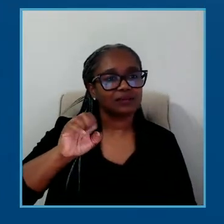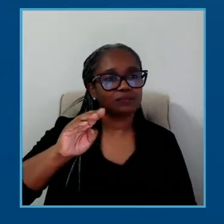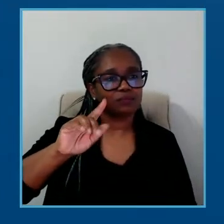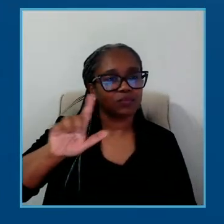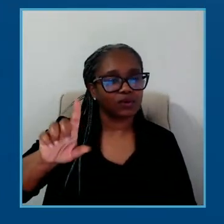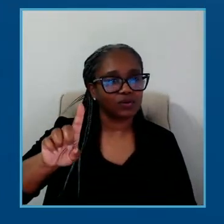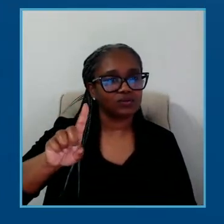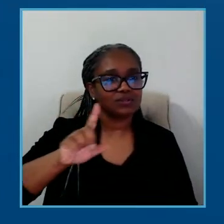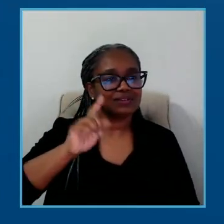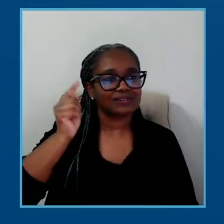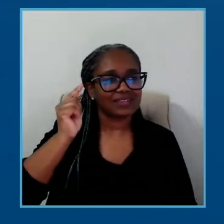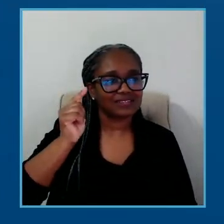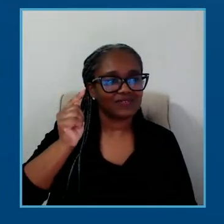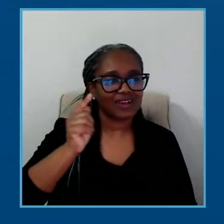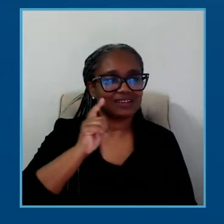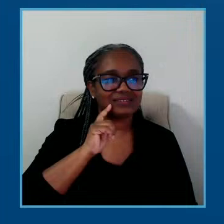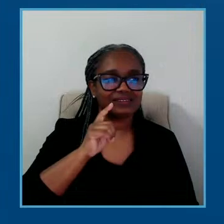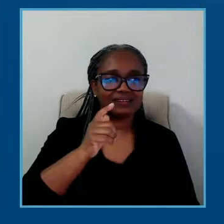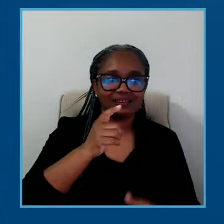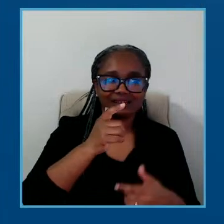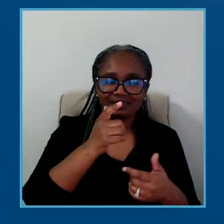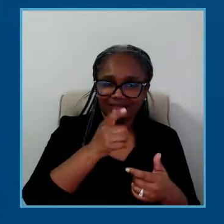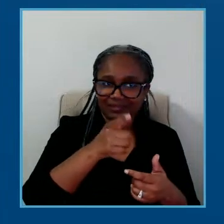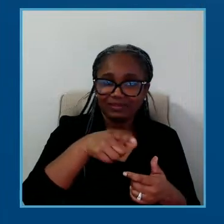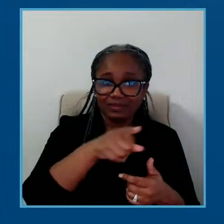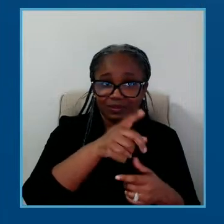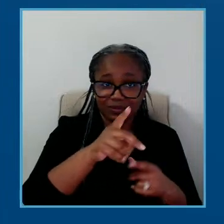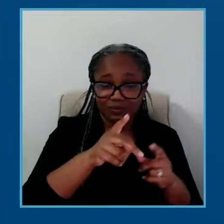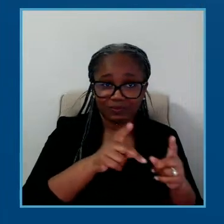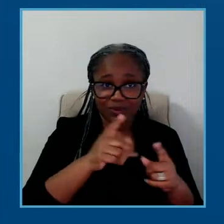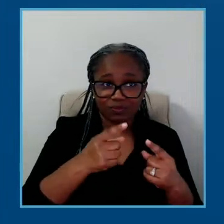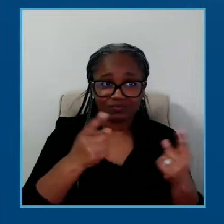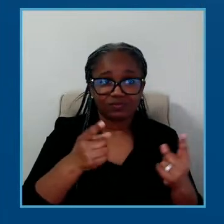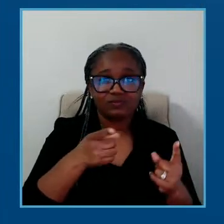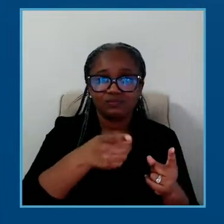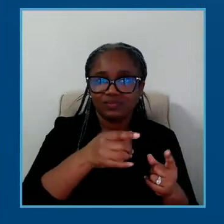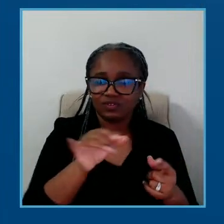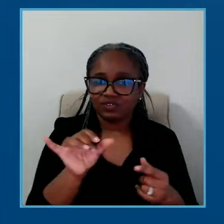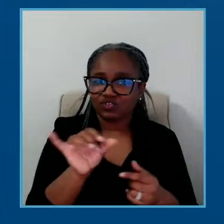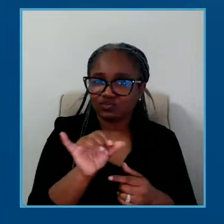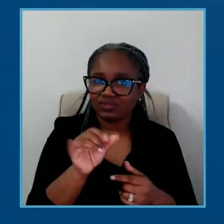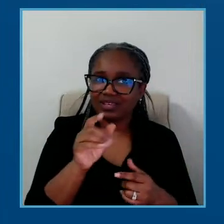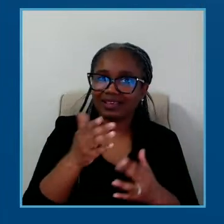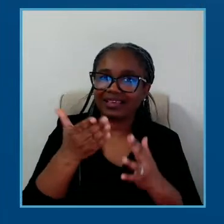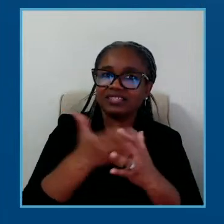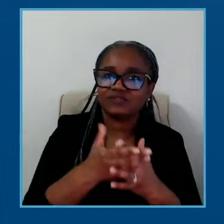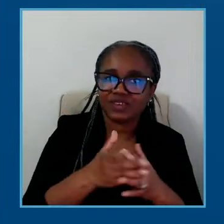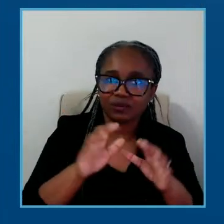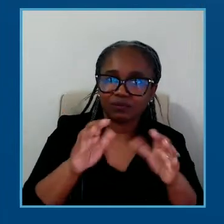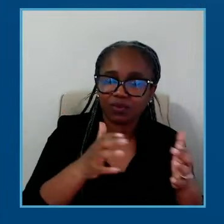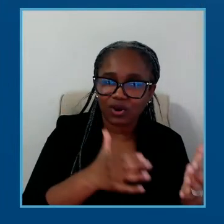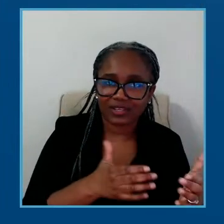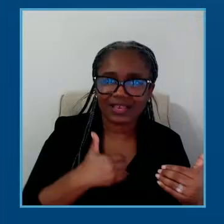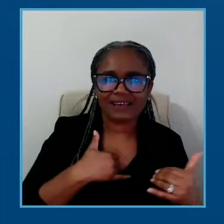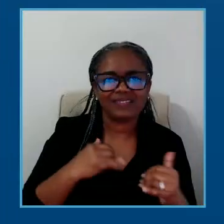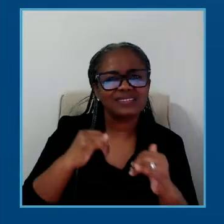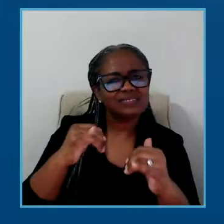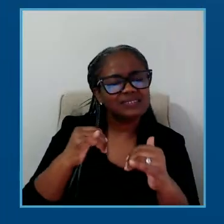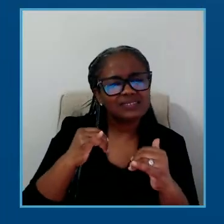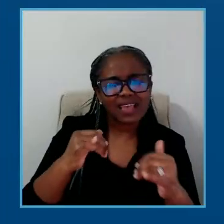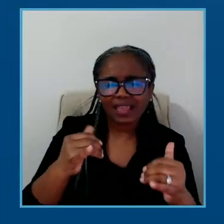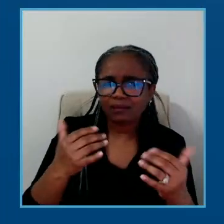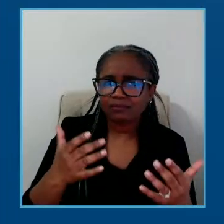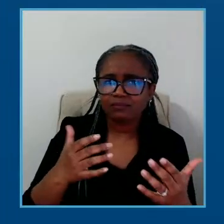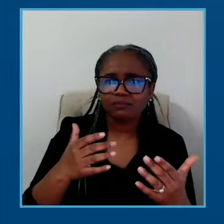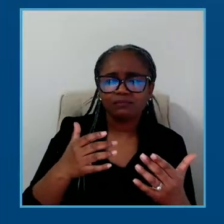challenging party, Kaylin Free, in the violations of the DNC's rules. The issue here is not simply the rights of